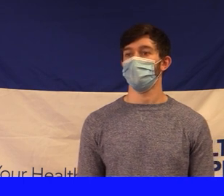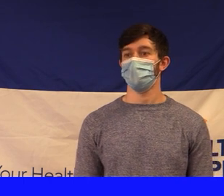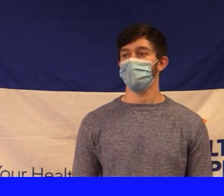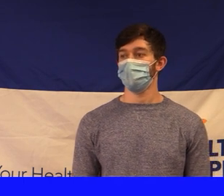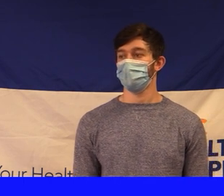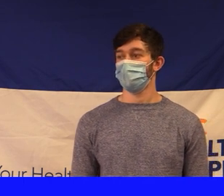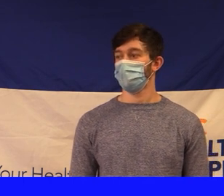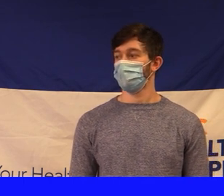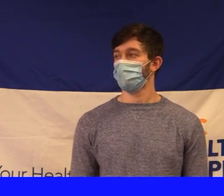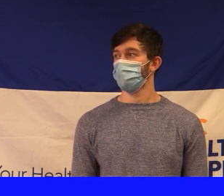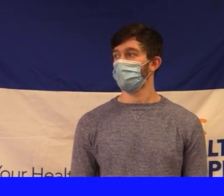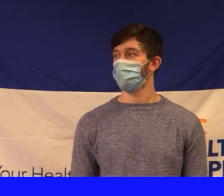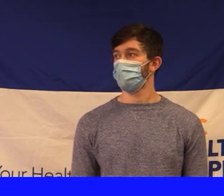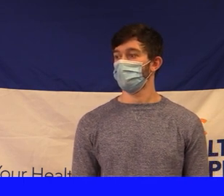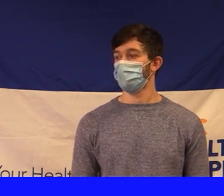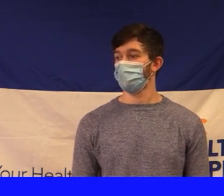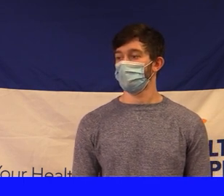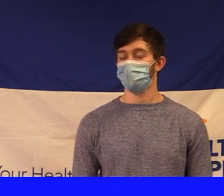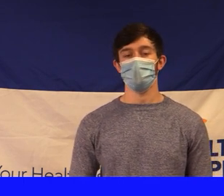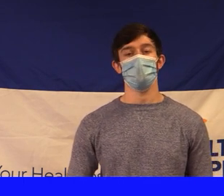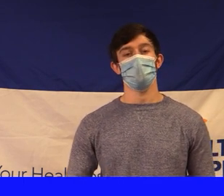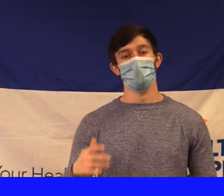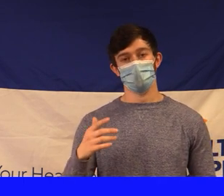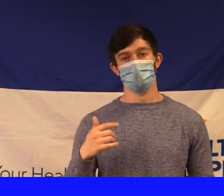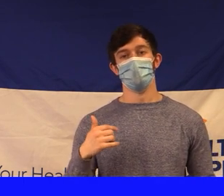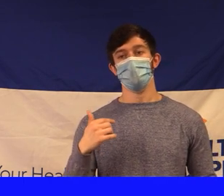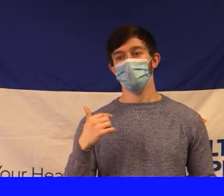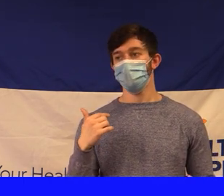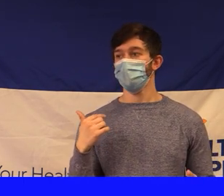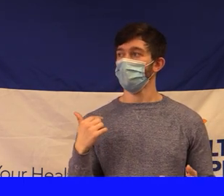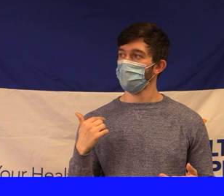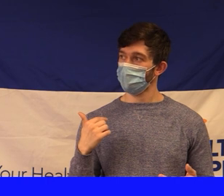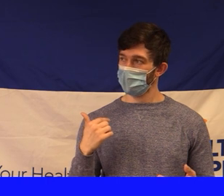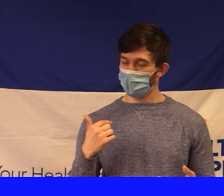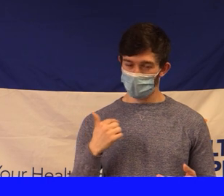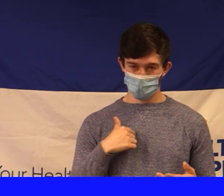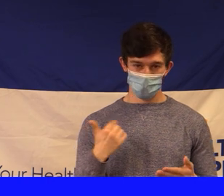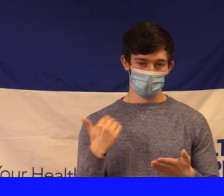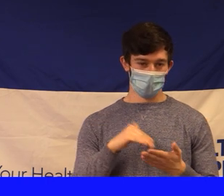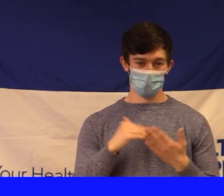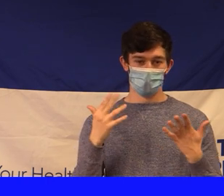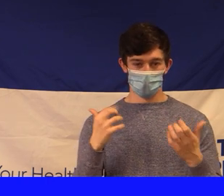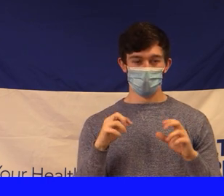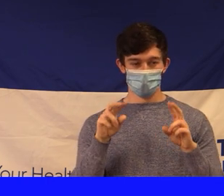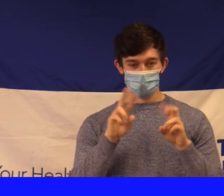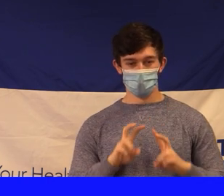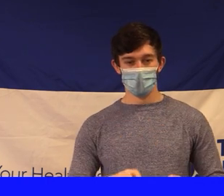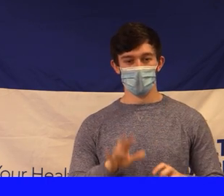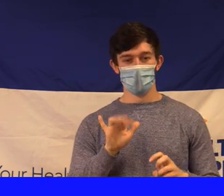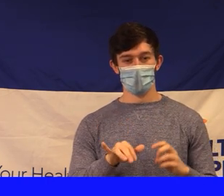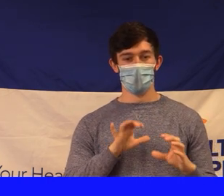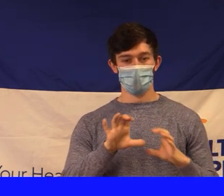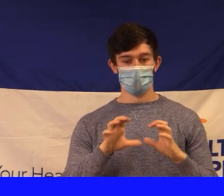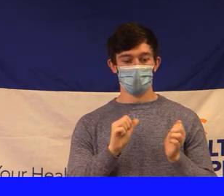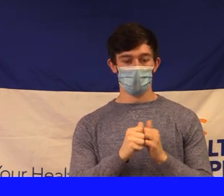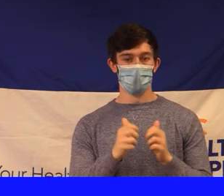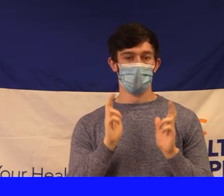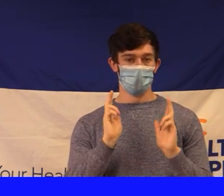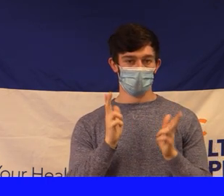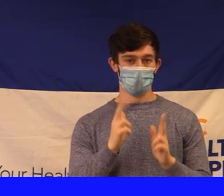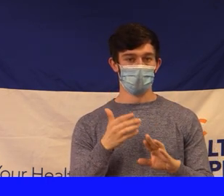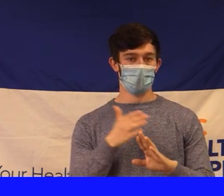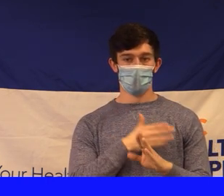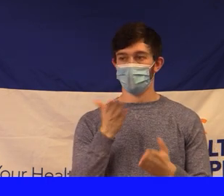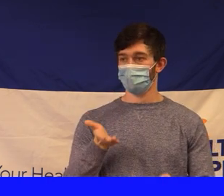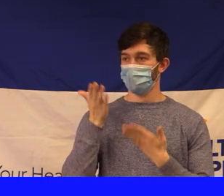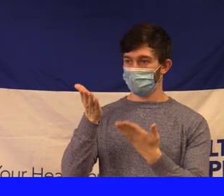proposal to really look a little bit of having more conversation with Hunter before moving it to the board.